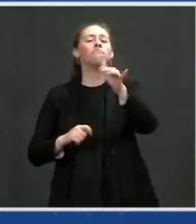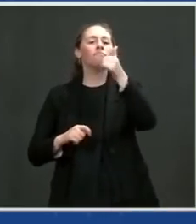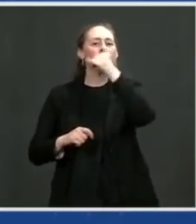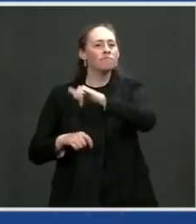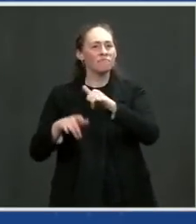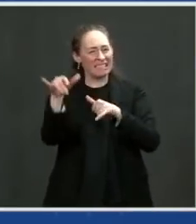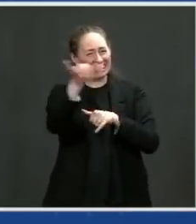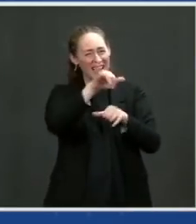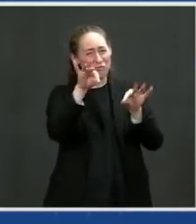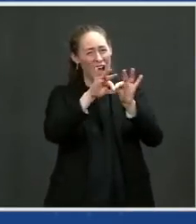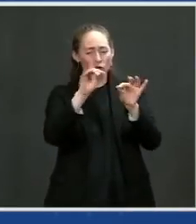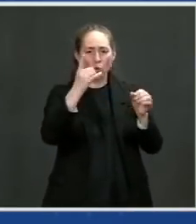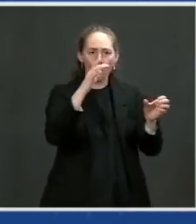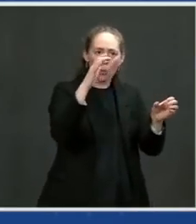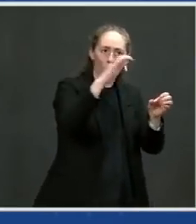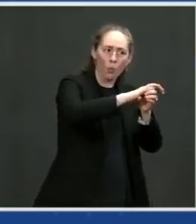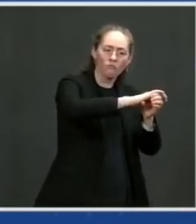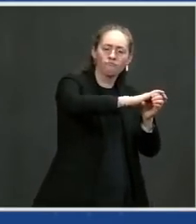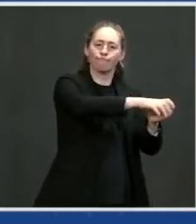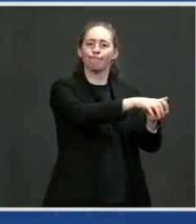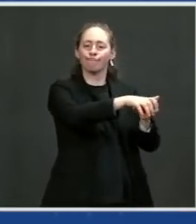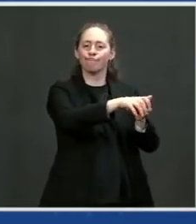So I just find it